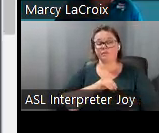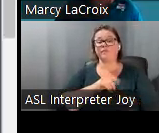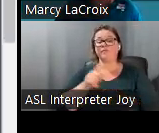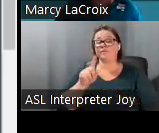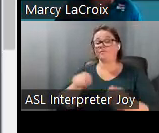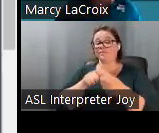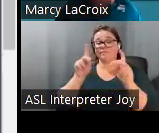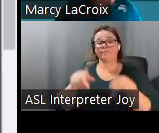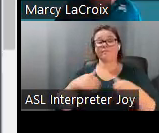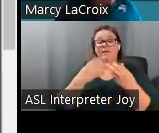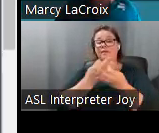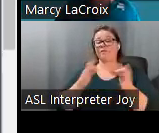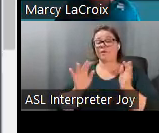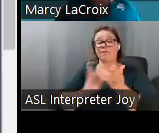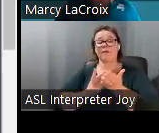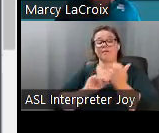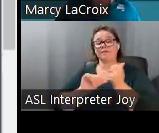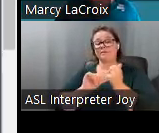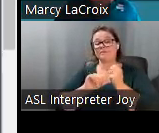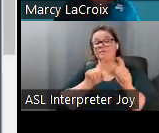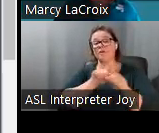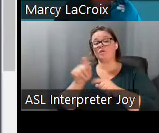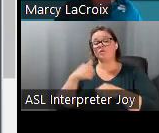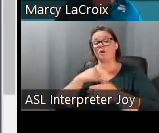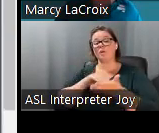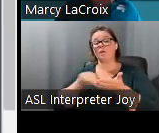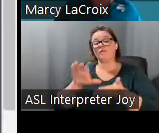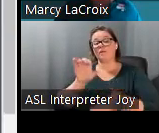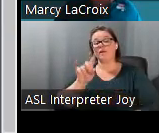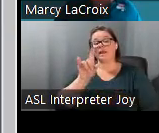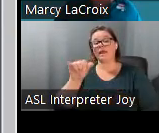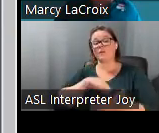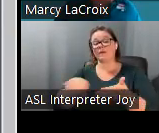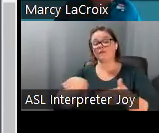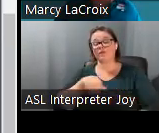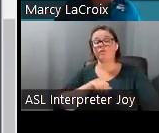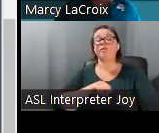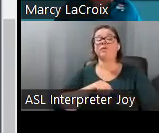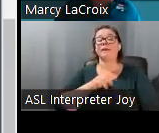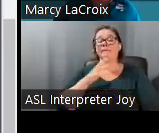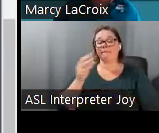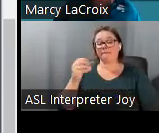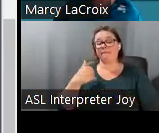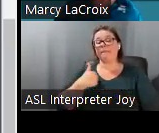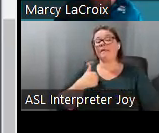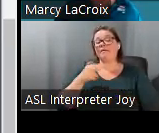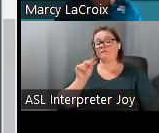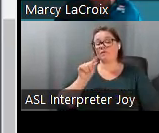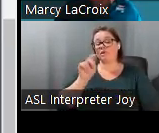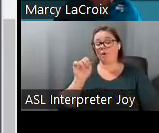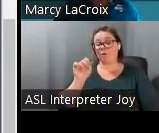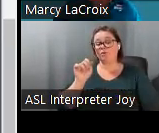free medical assistance. They're also on a waiver, a CADI waiver. And there's a note in here who the